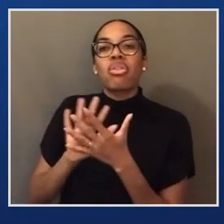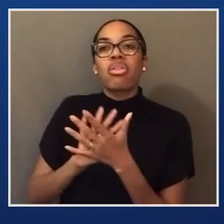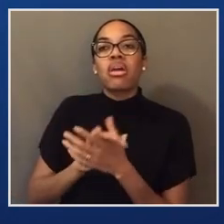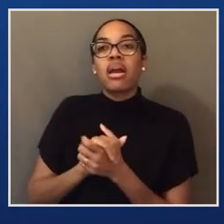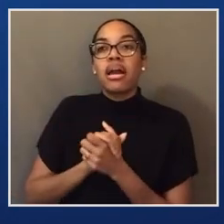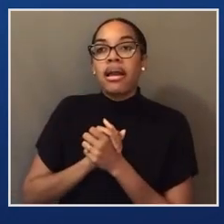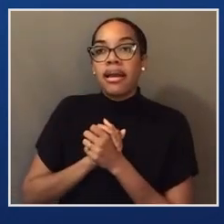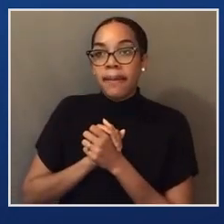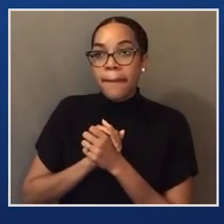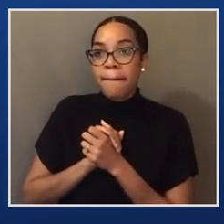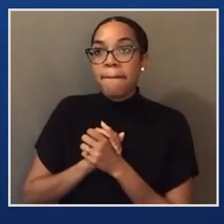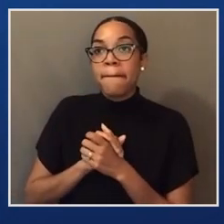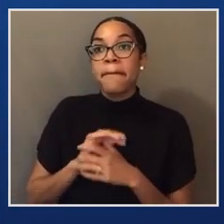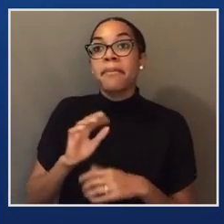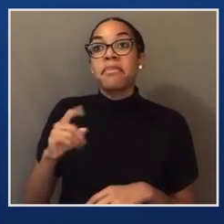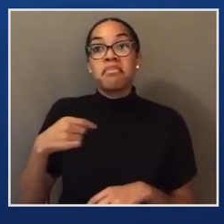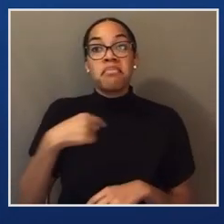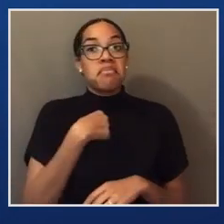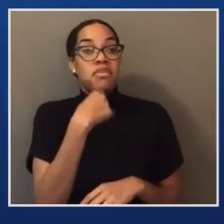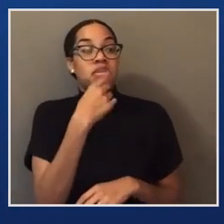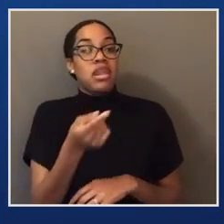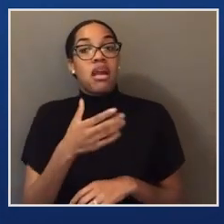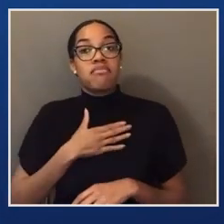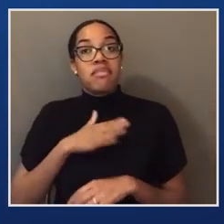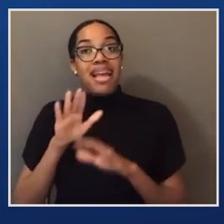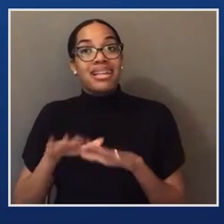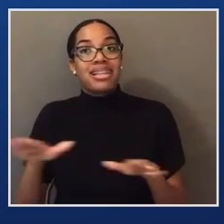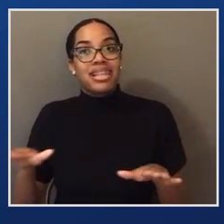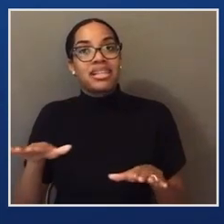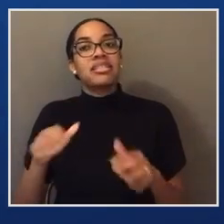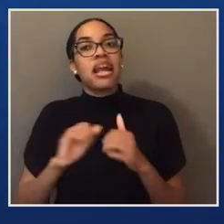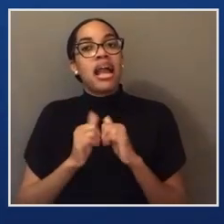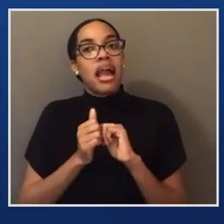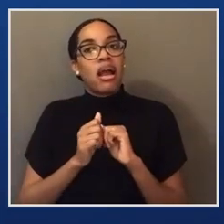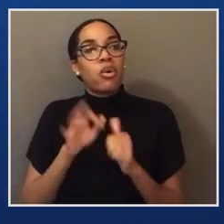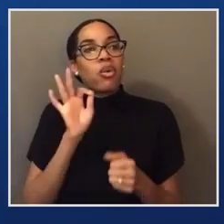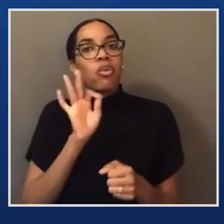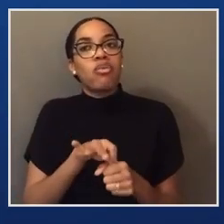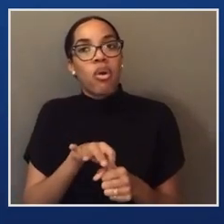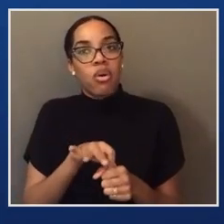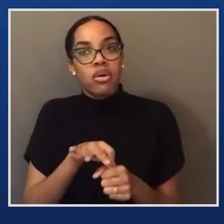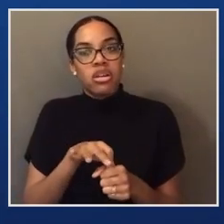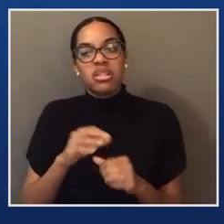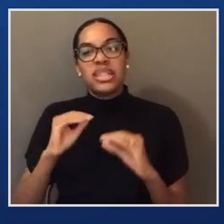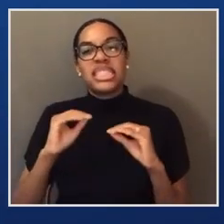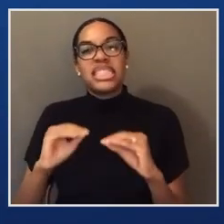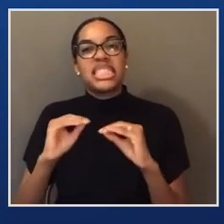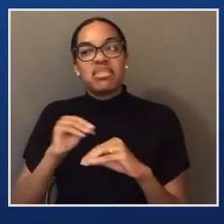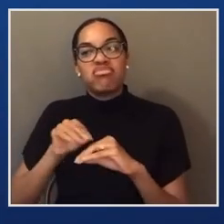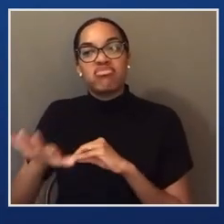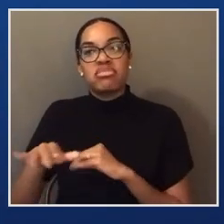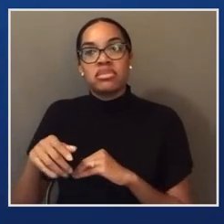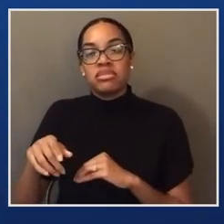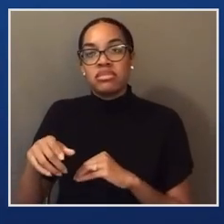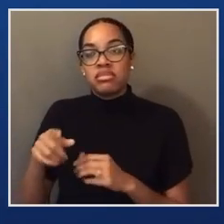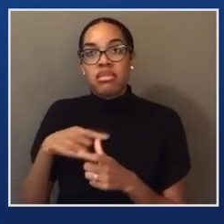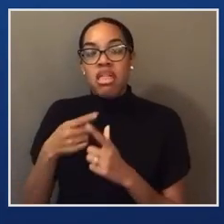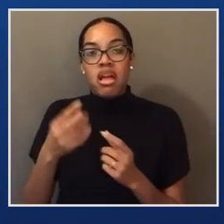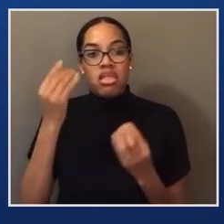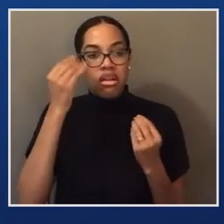vote. I'm telling them how to enact change. And I never voted before. So I was like, I got to make sure that I vote this time. Yeah,